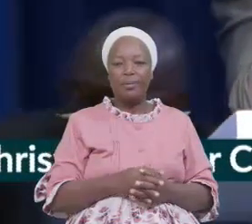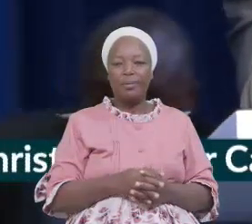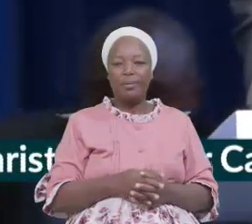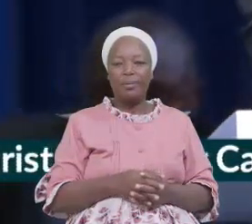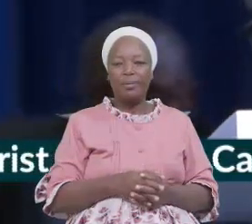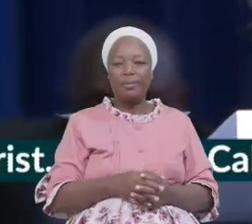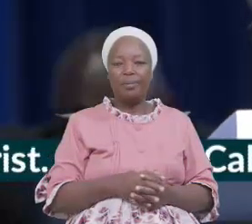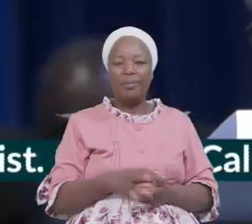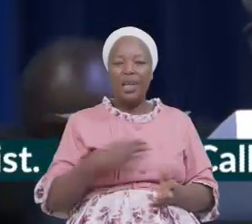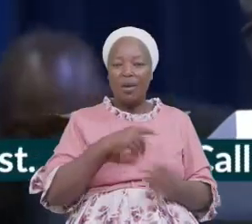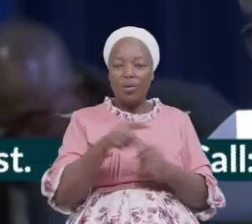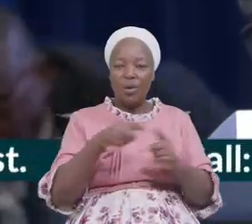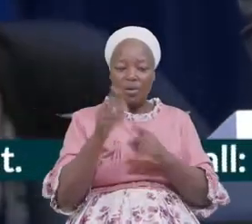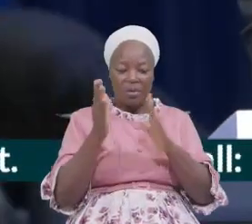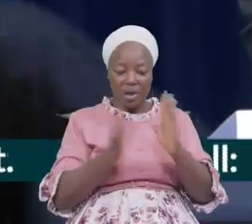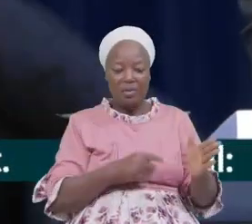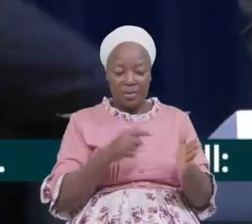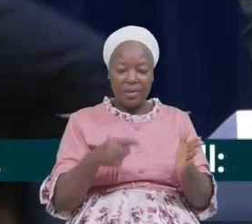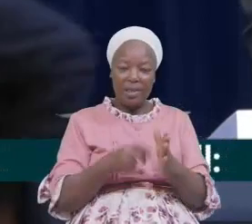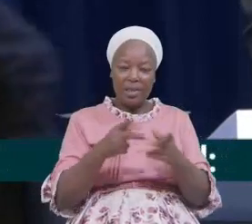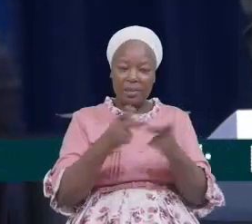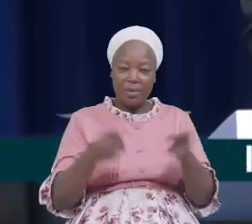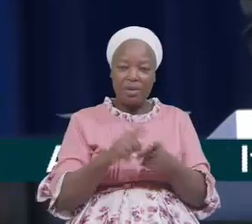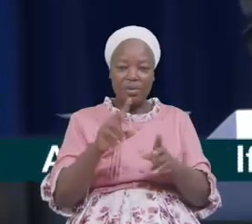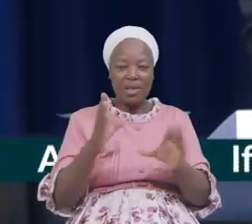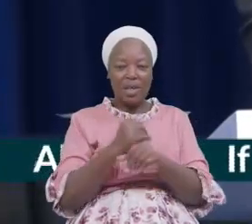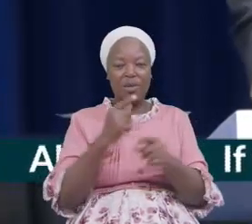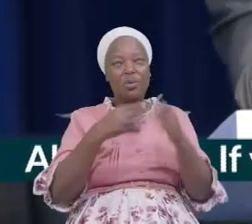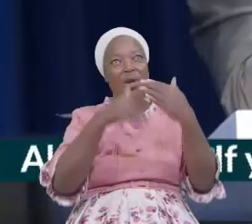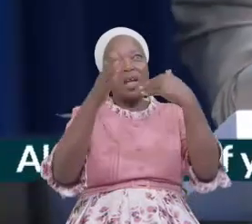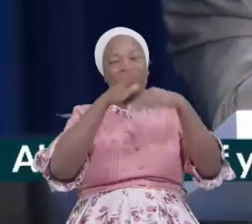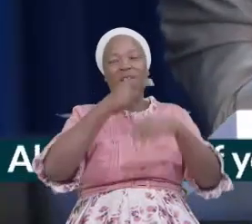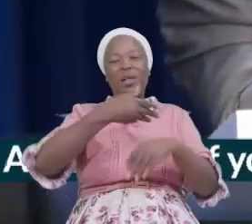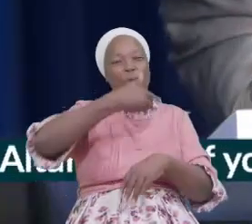And when you leave this world, you get to heaven, the best place.